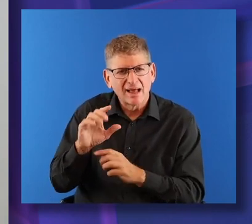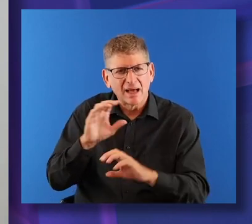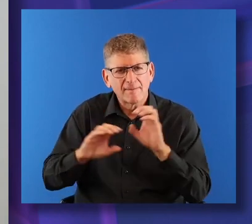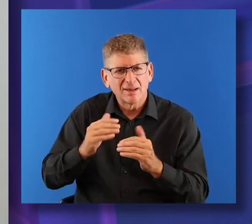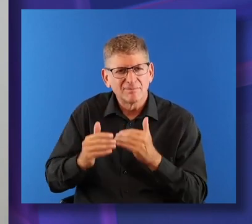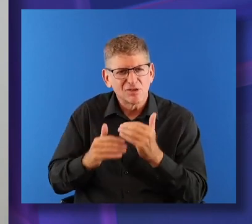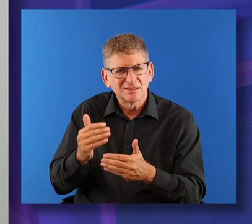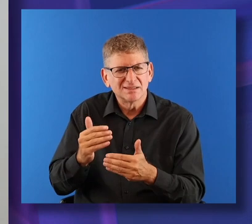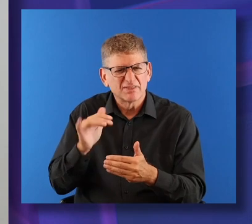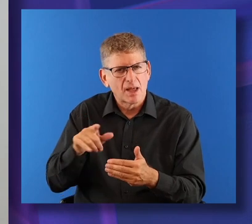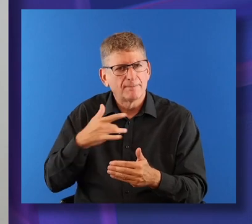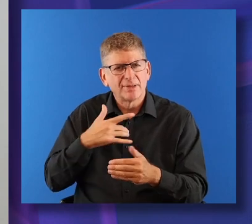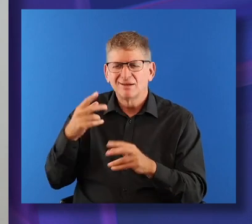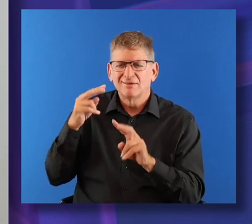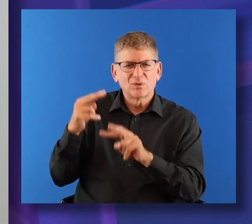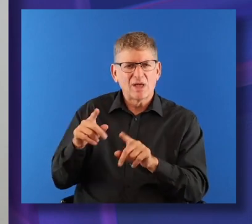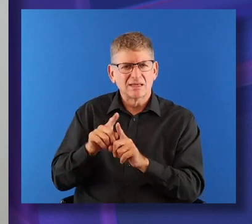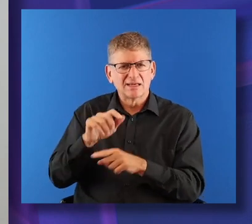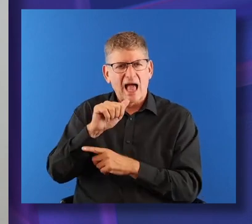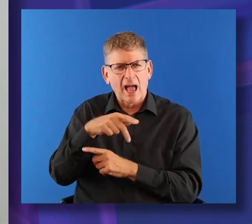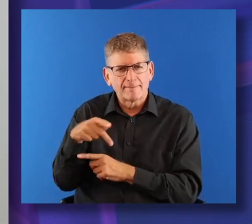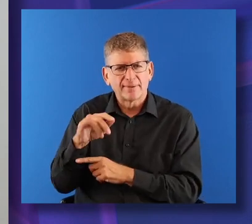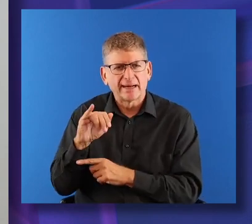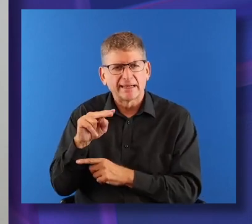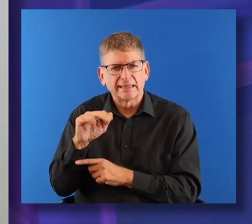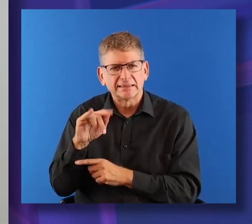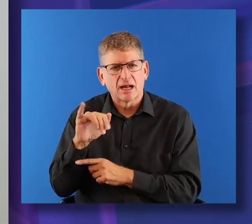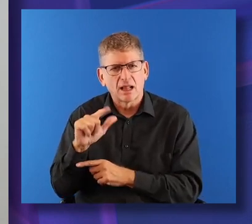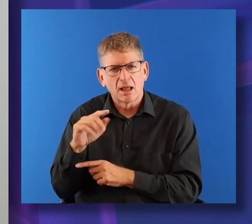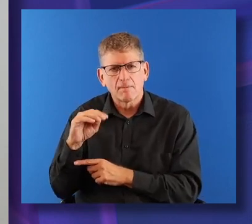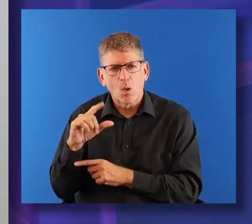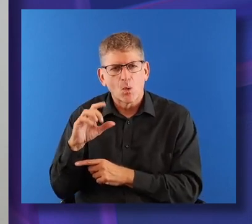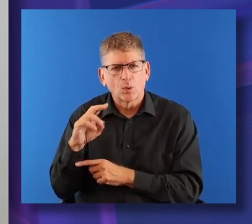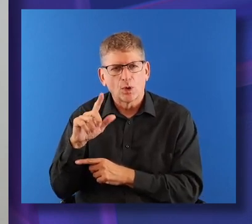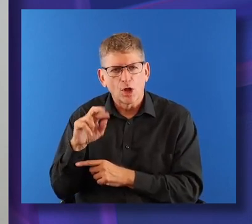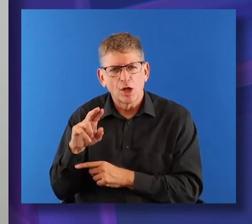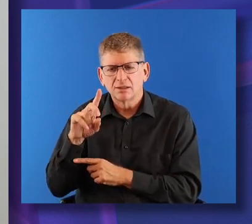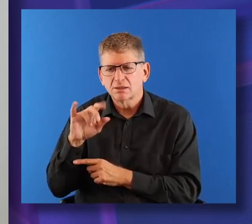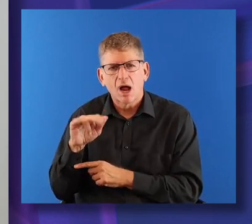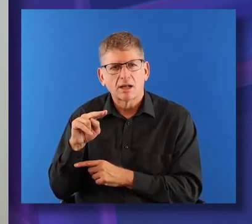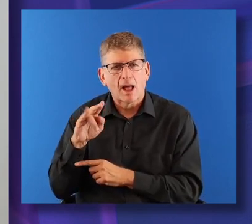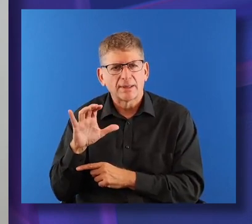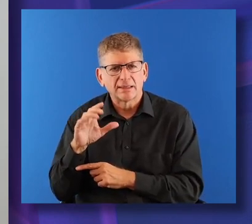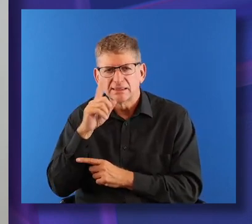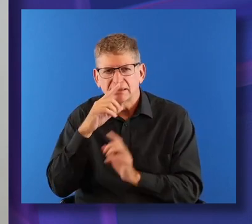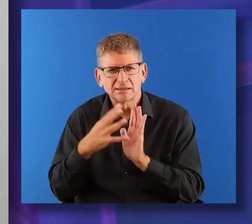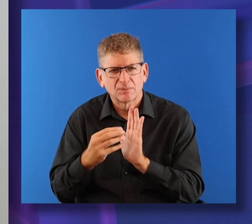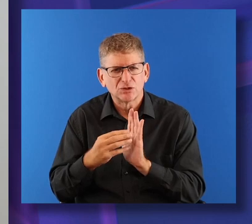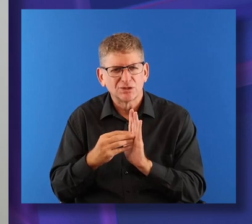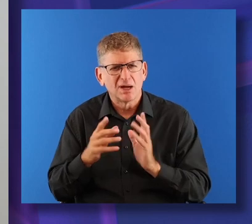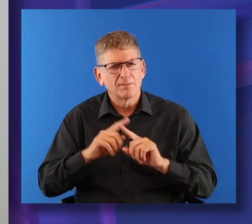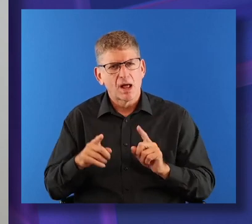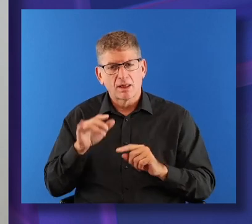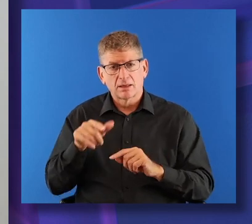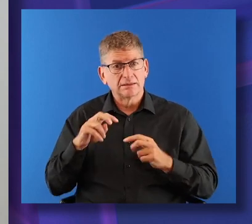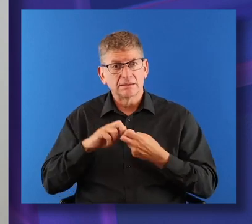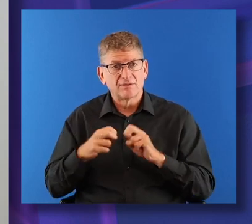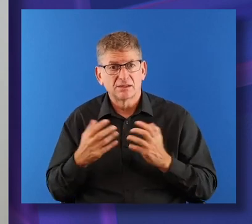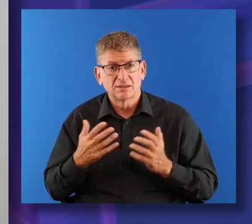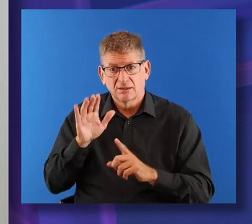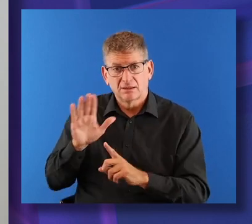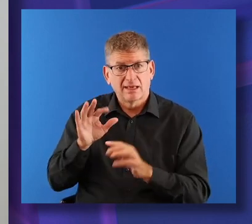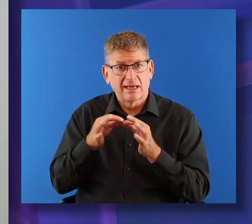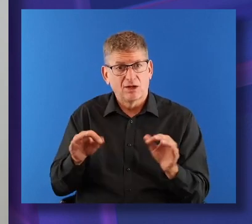dynamic simulation. However, the difficulty lies in that the Schrödinger's equations are too complicated to be solved at